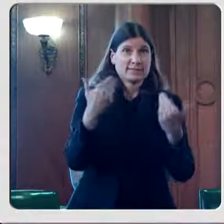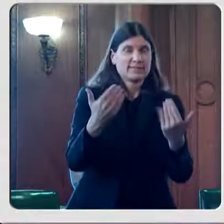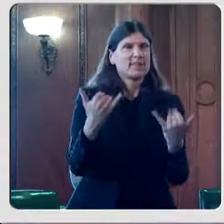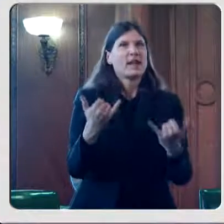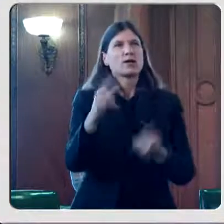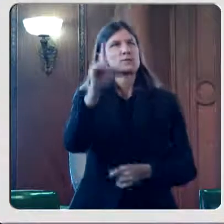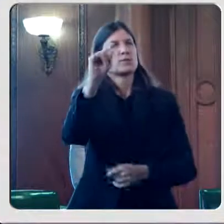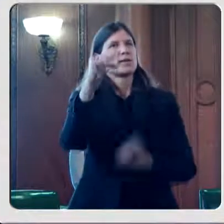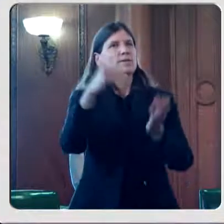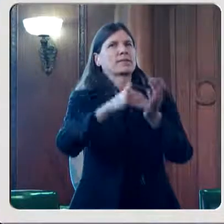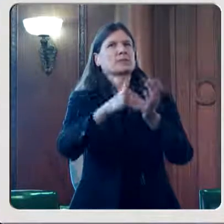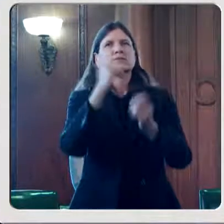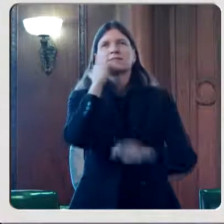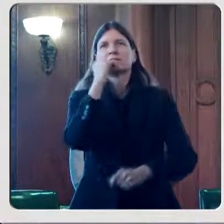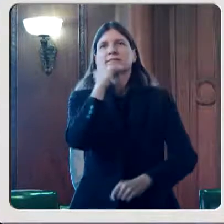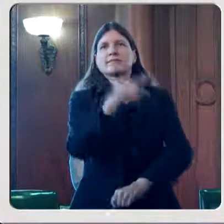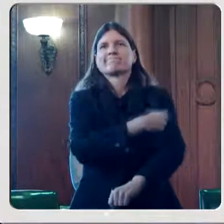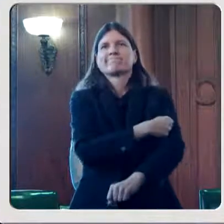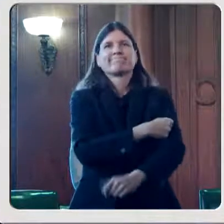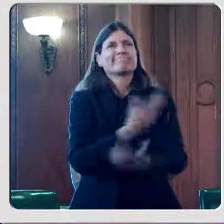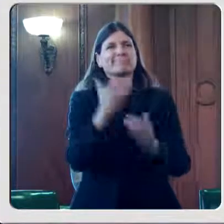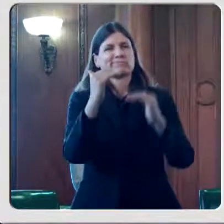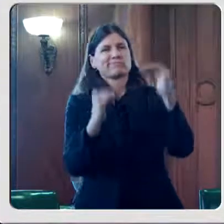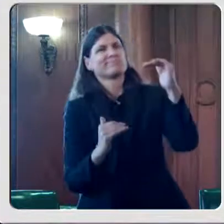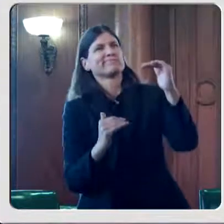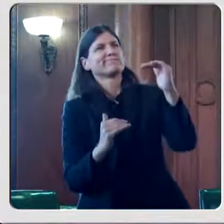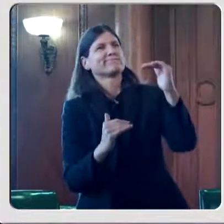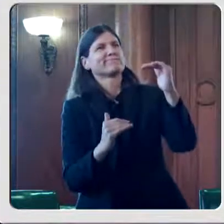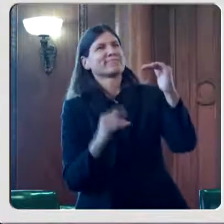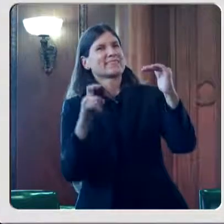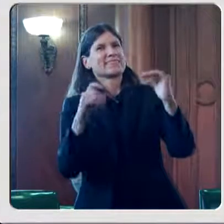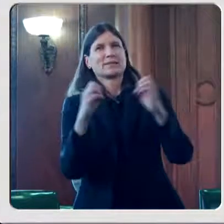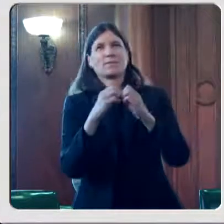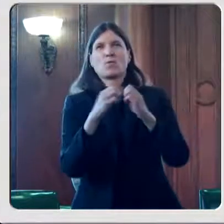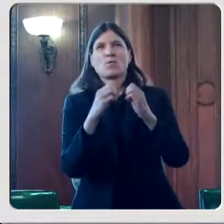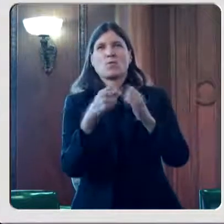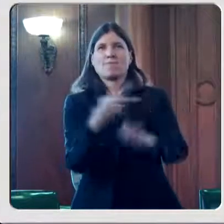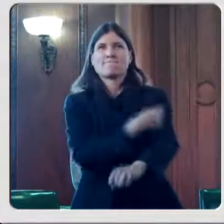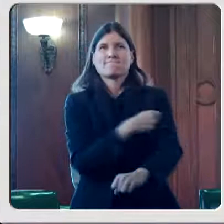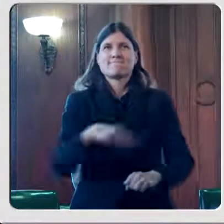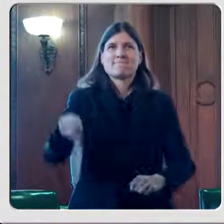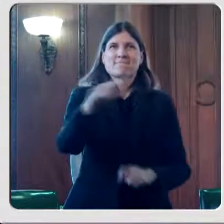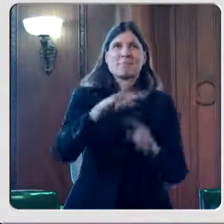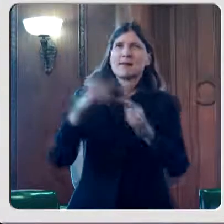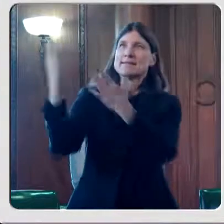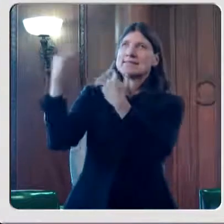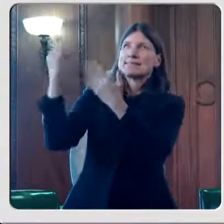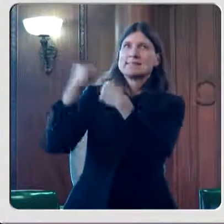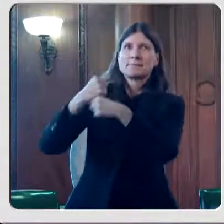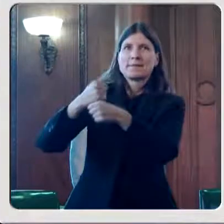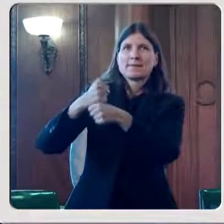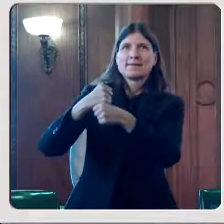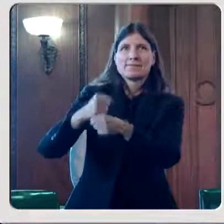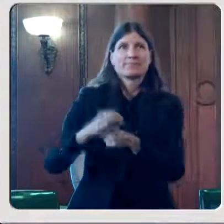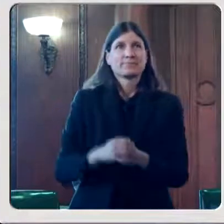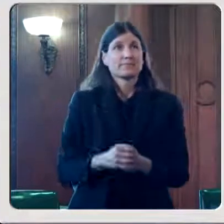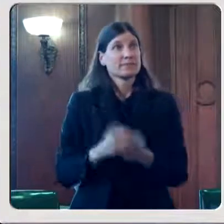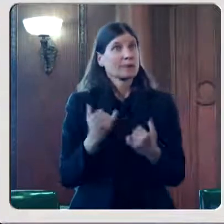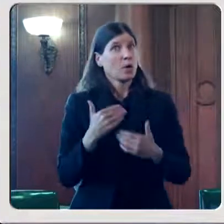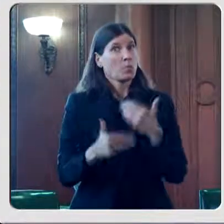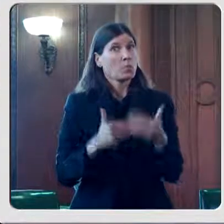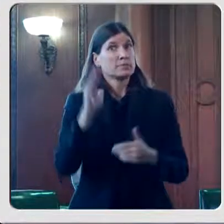Overall, though, allocations are increasing, new sites are opening up, The rules for who gets it are